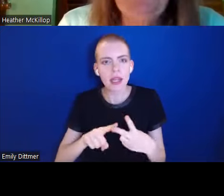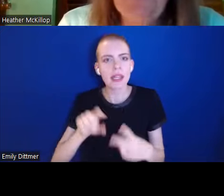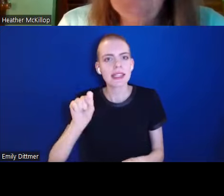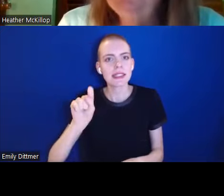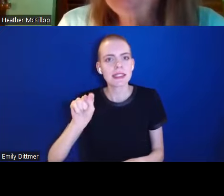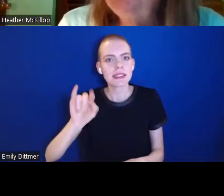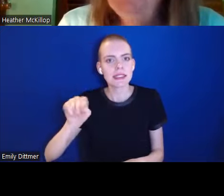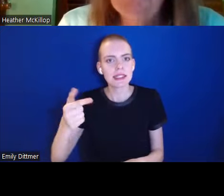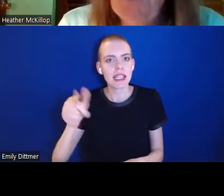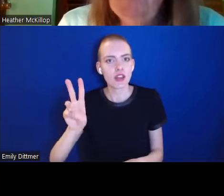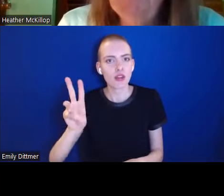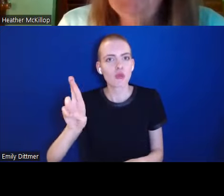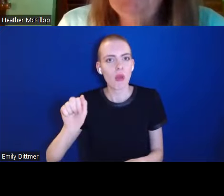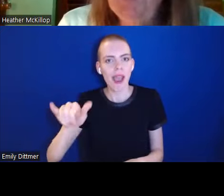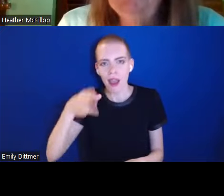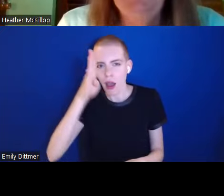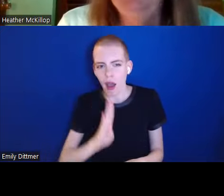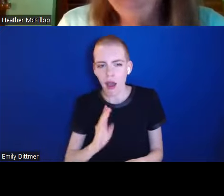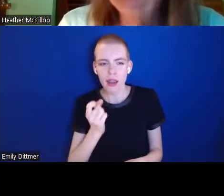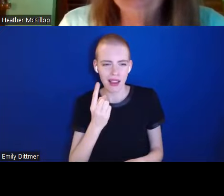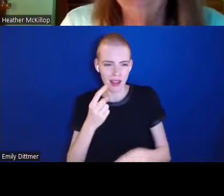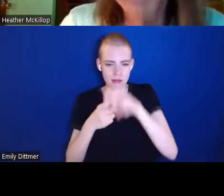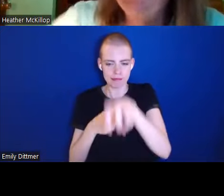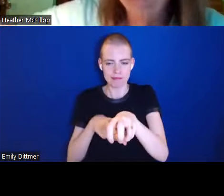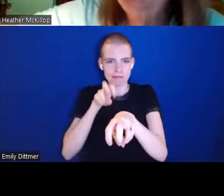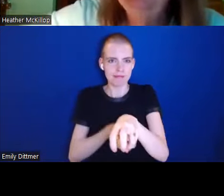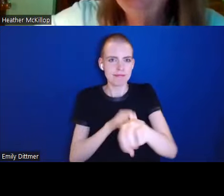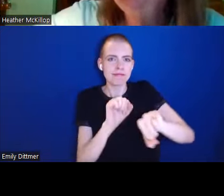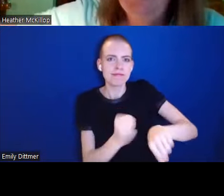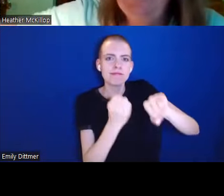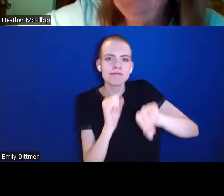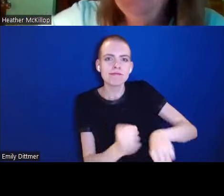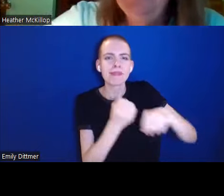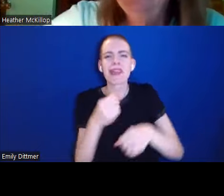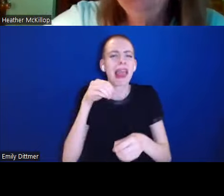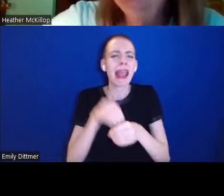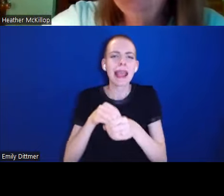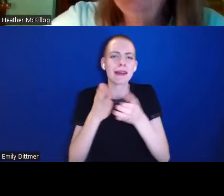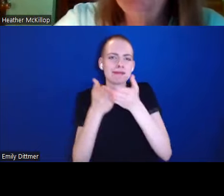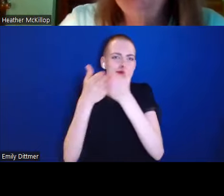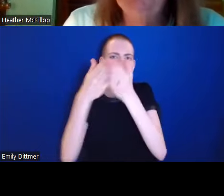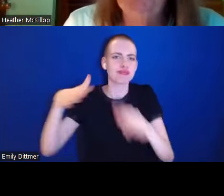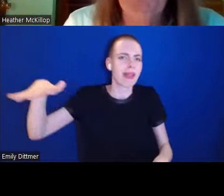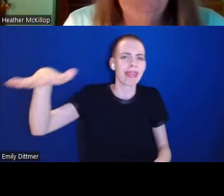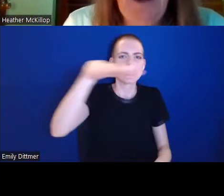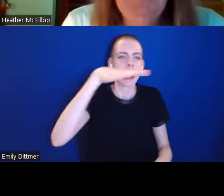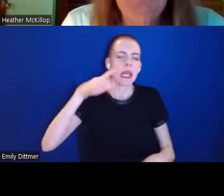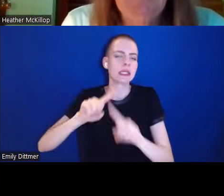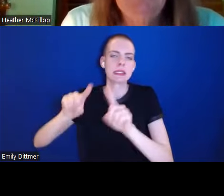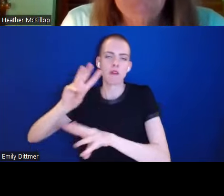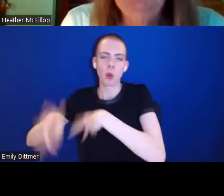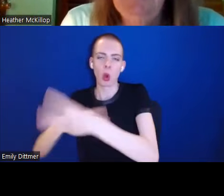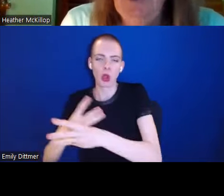and the stern of this bone carving boat, and they were paddling in the sky, and they were in a different world, not